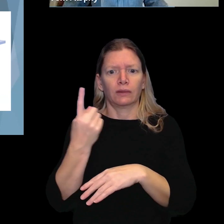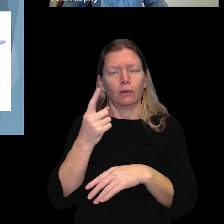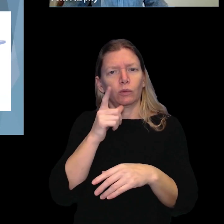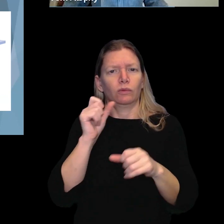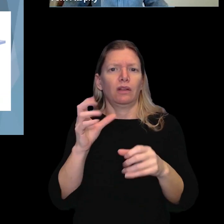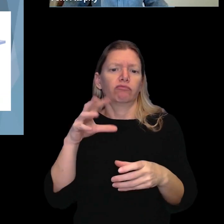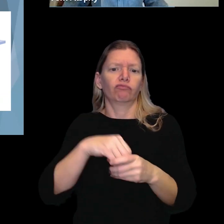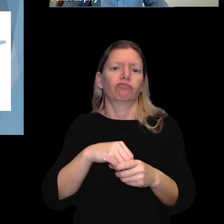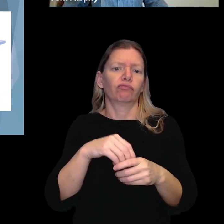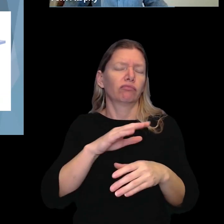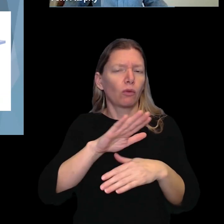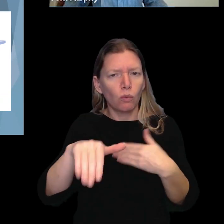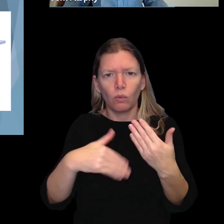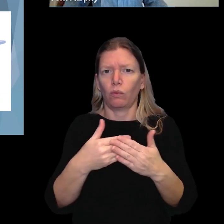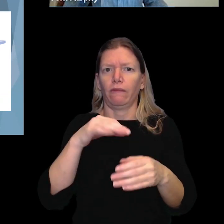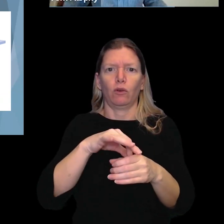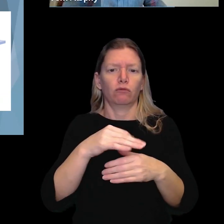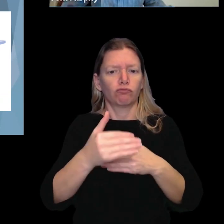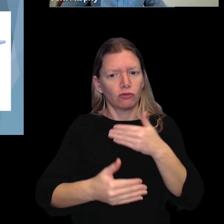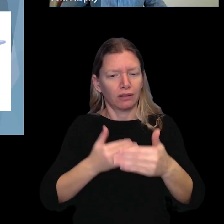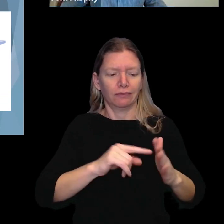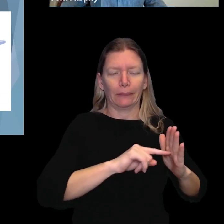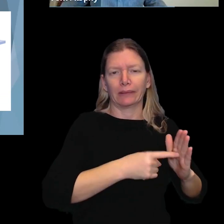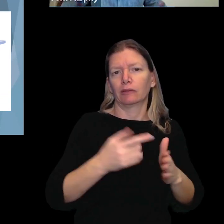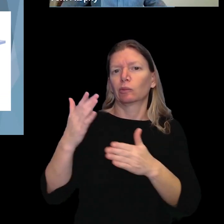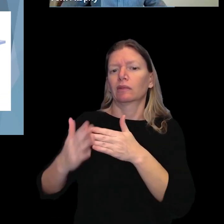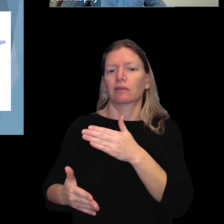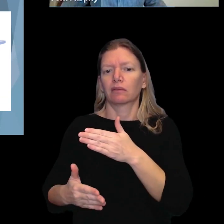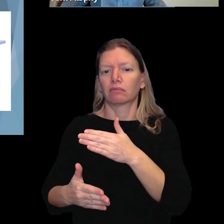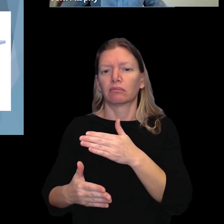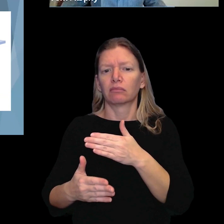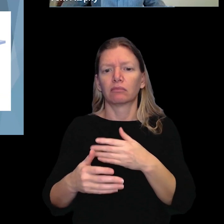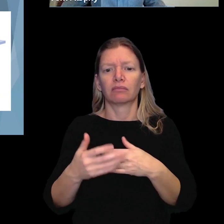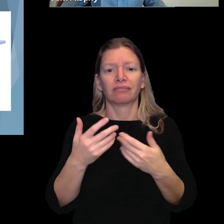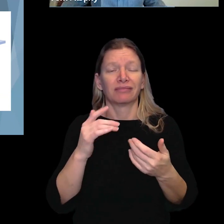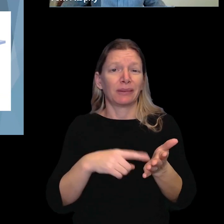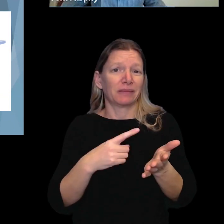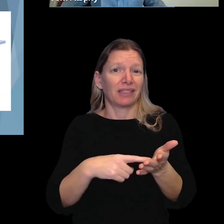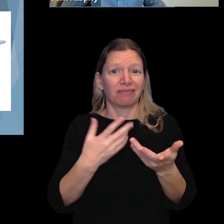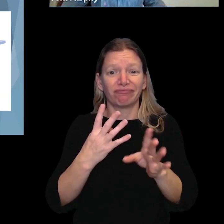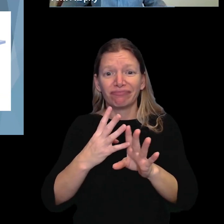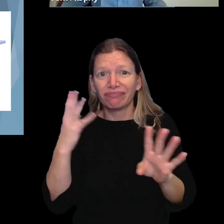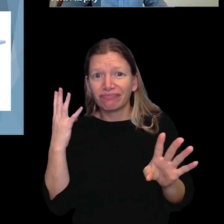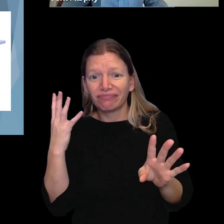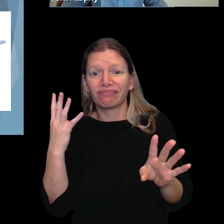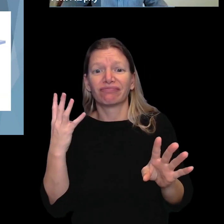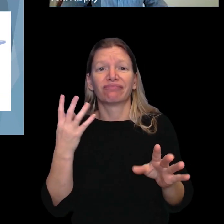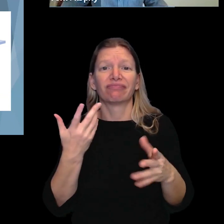place for someone to be able to participate in the entire voting process, which could take